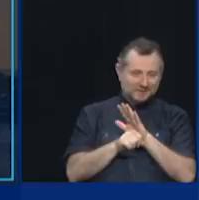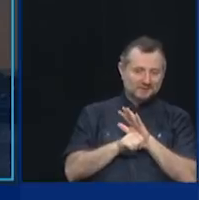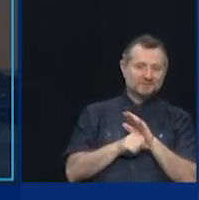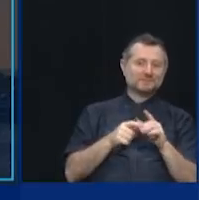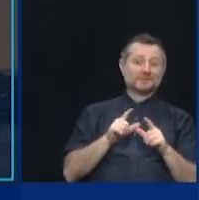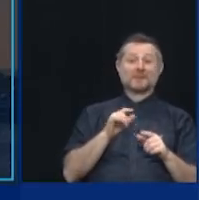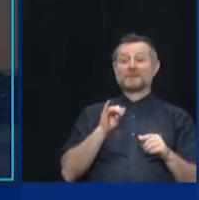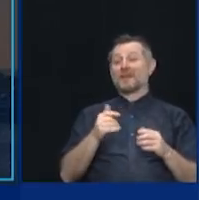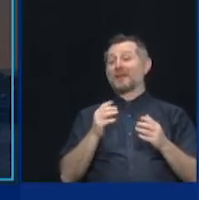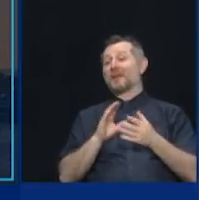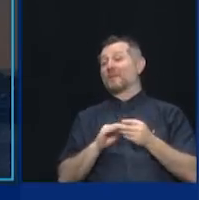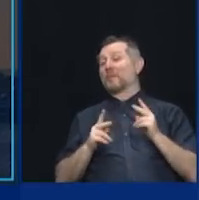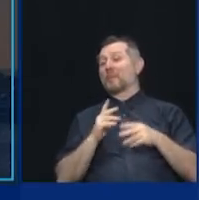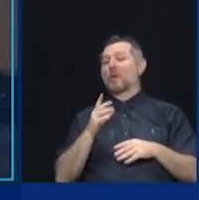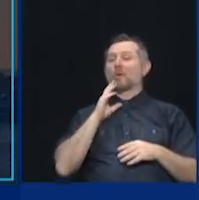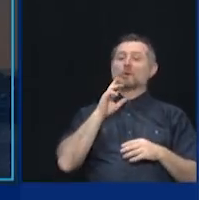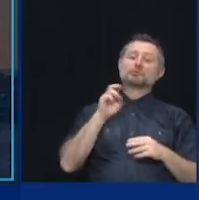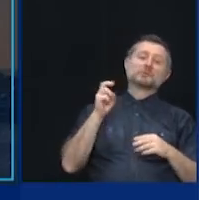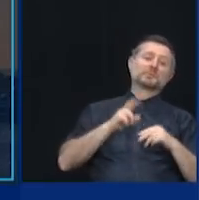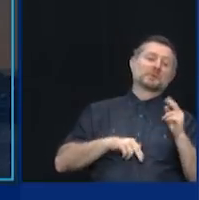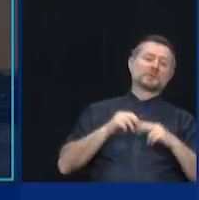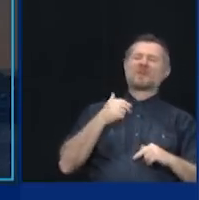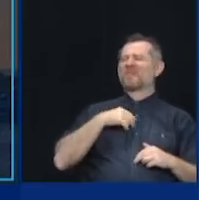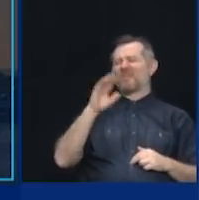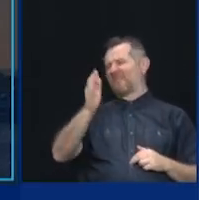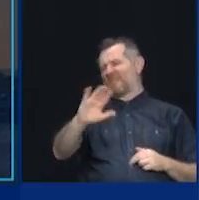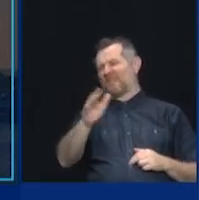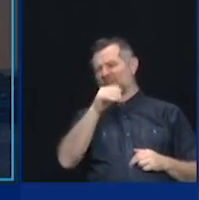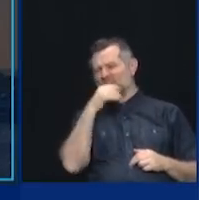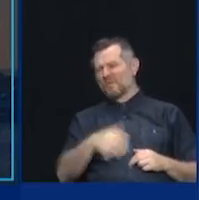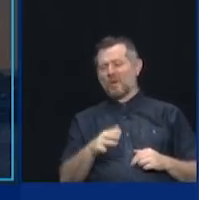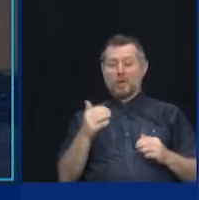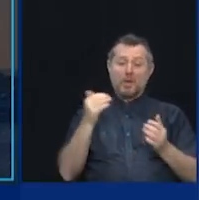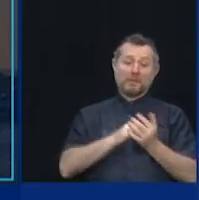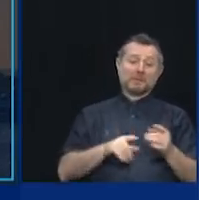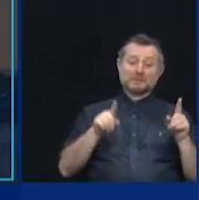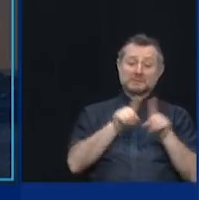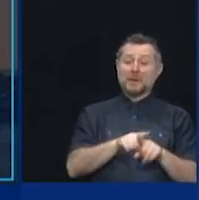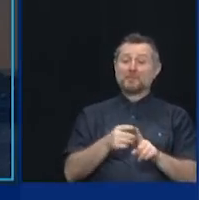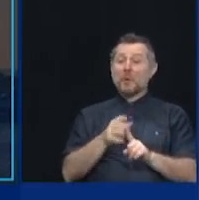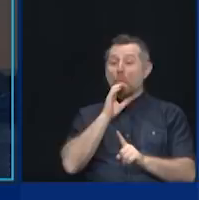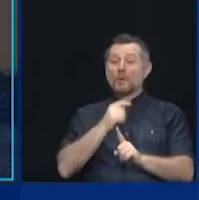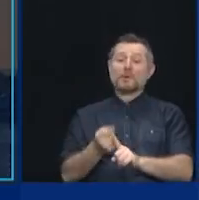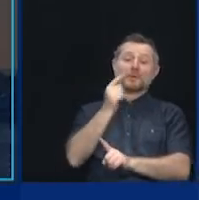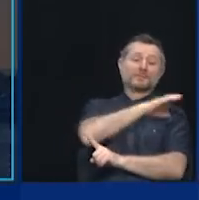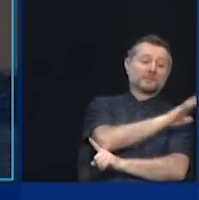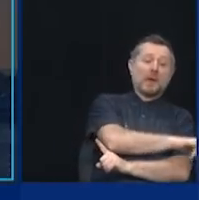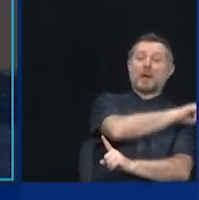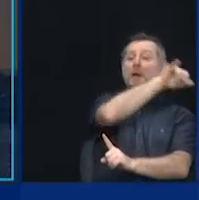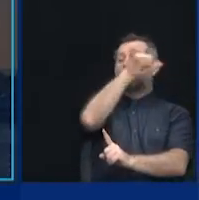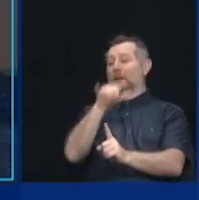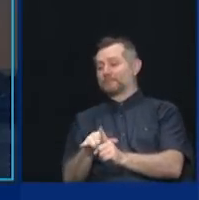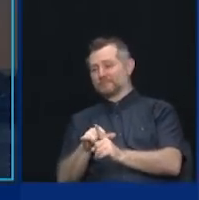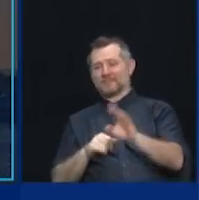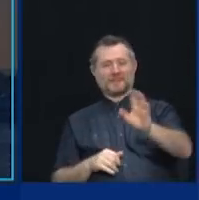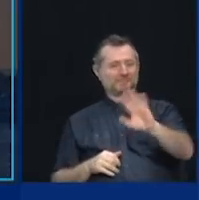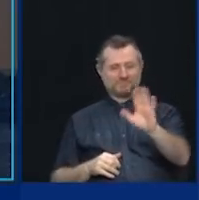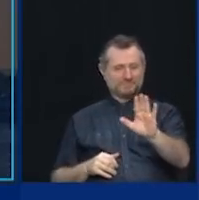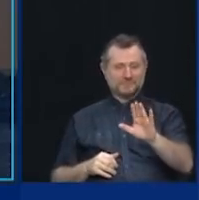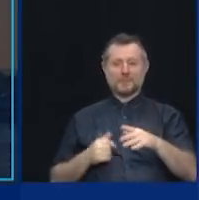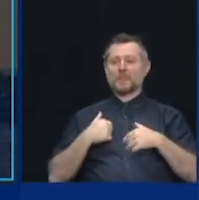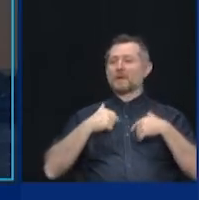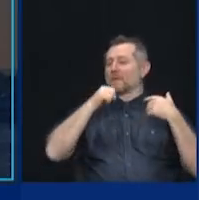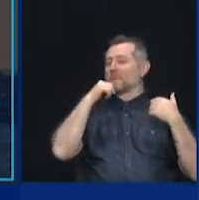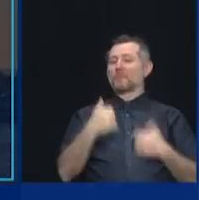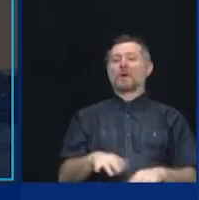just rebuilding. I don't want to just rebuild New York. I don't want to say that we went through this whole